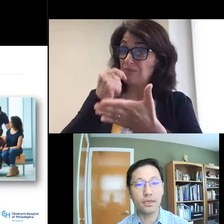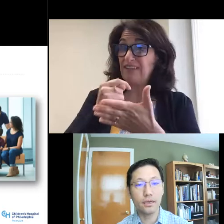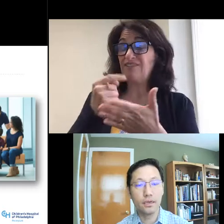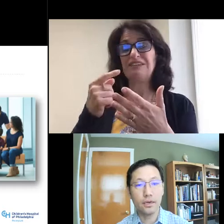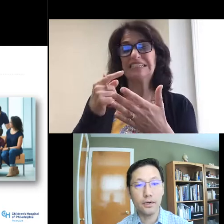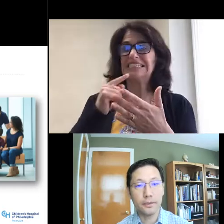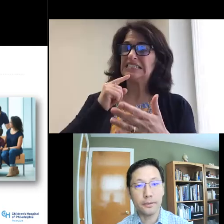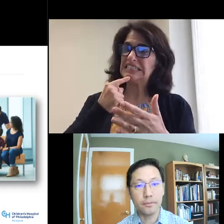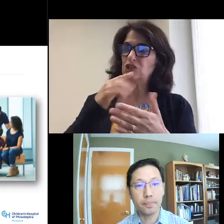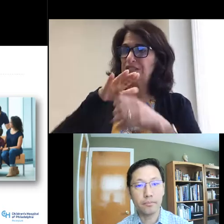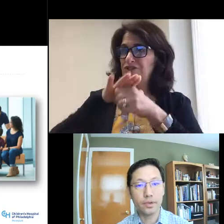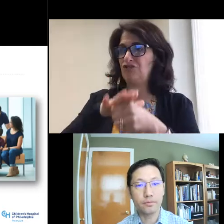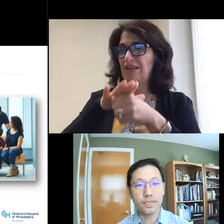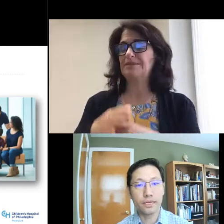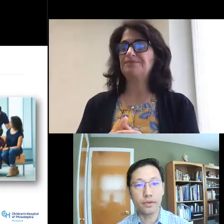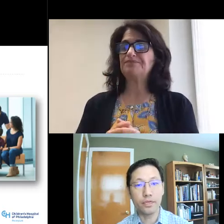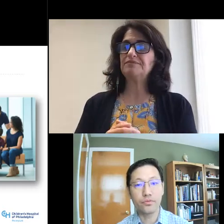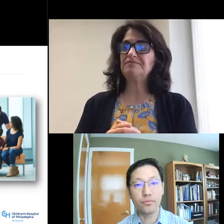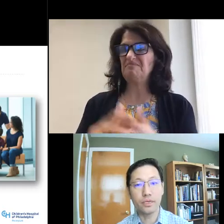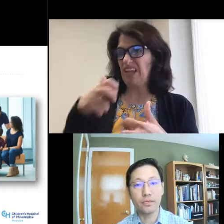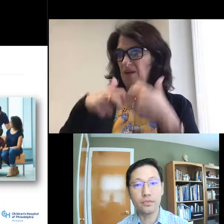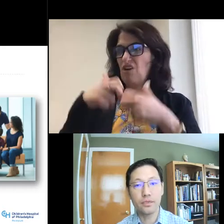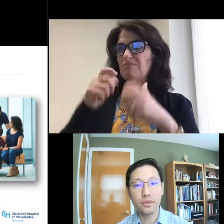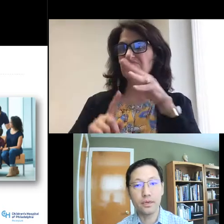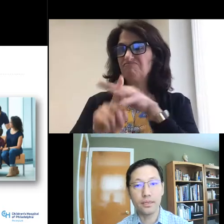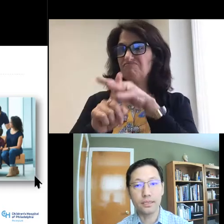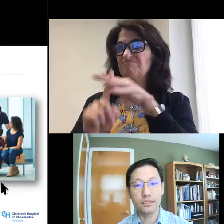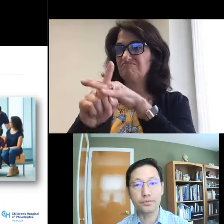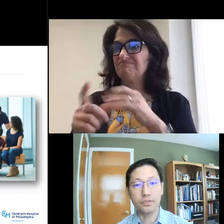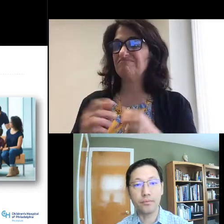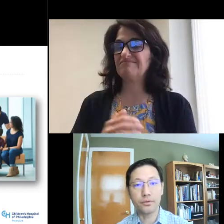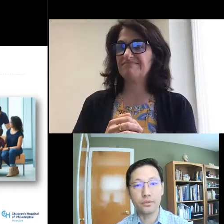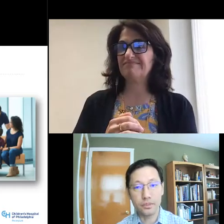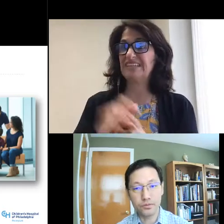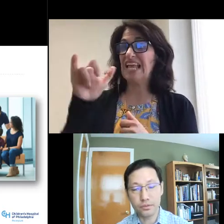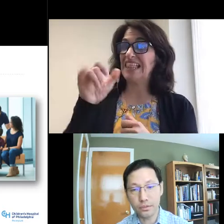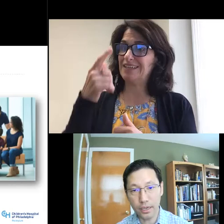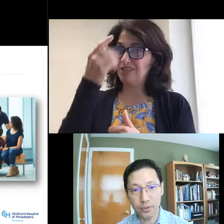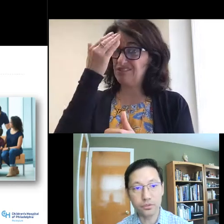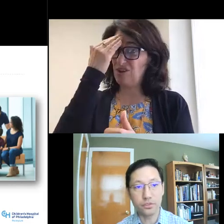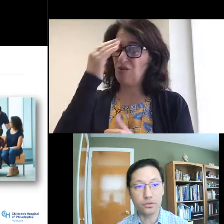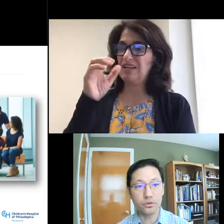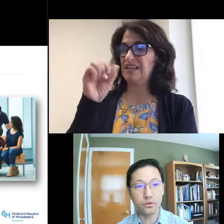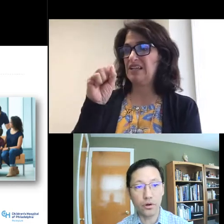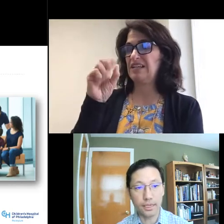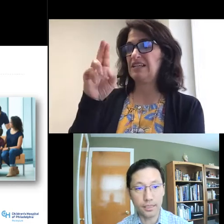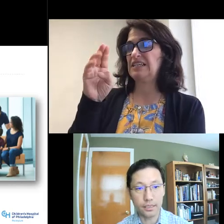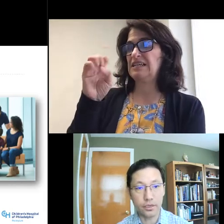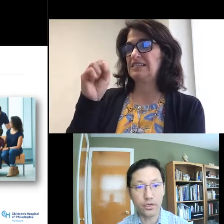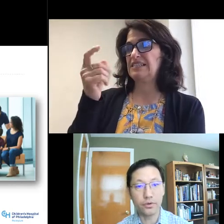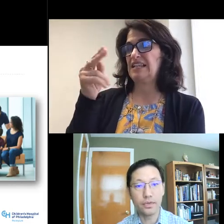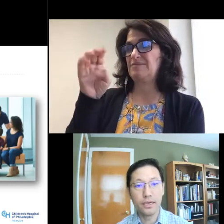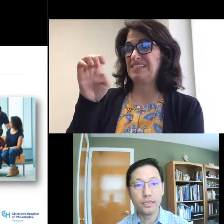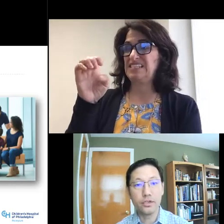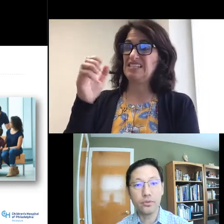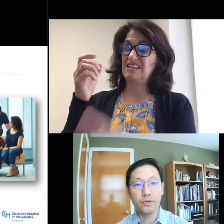and problems that can arise from it. Like substance abuse disorder or anxiety.